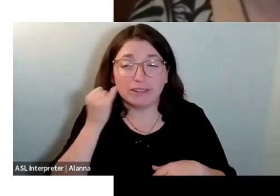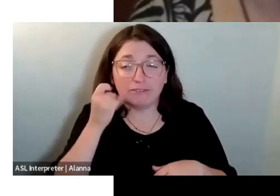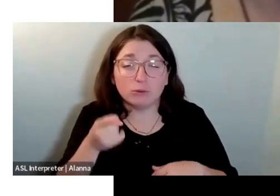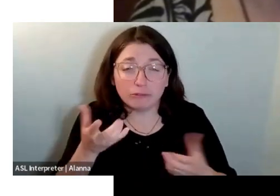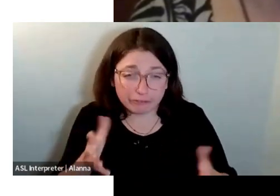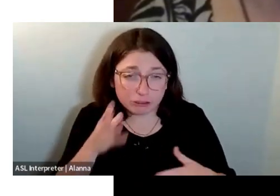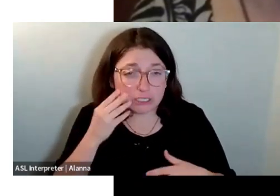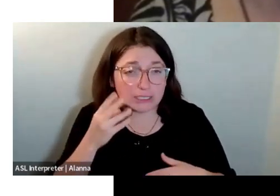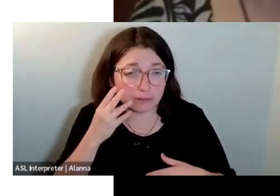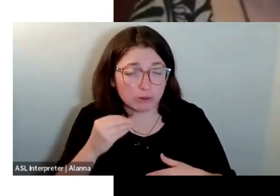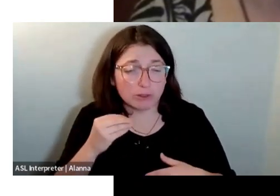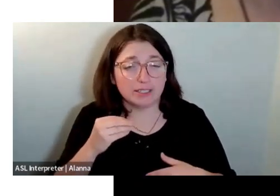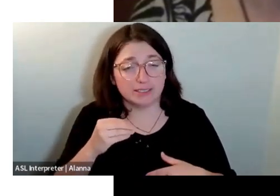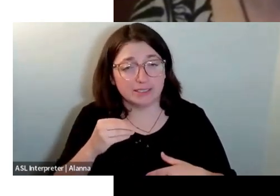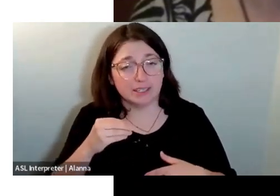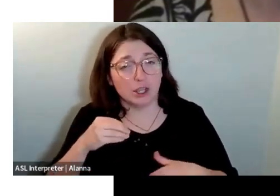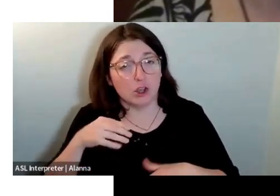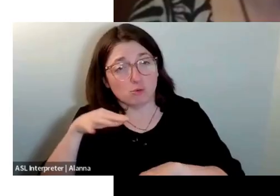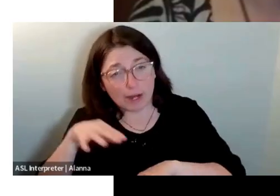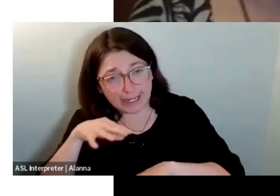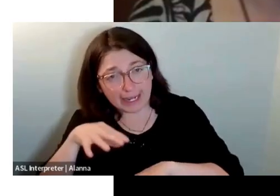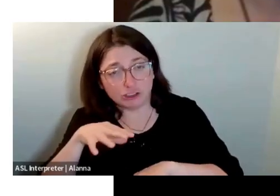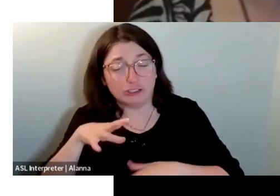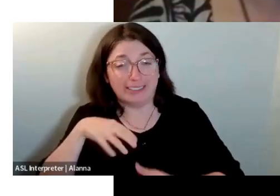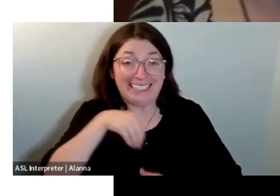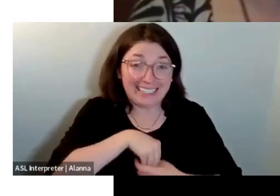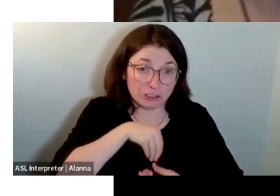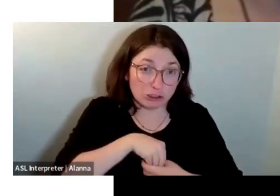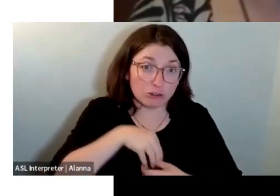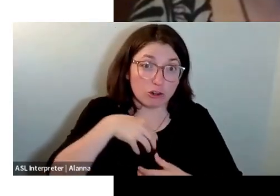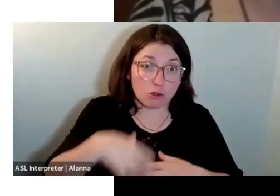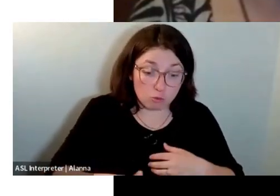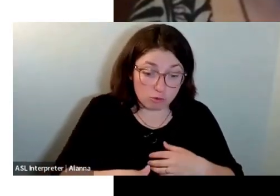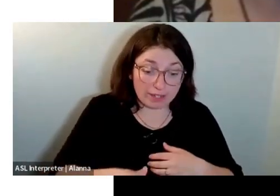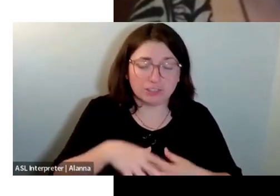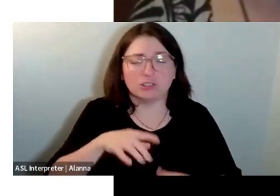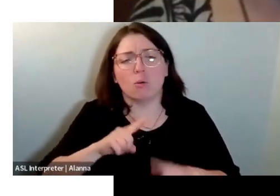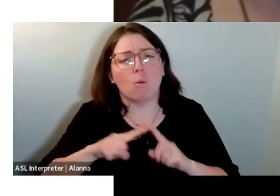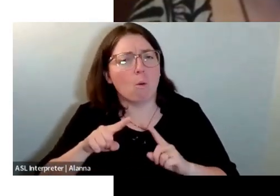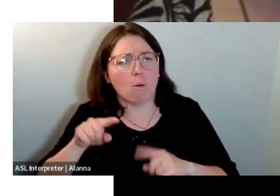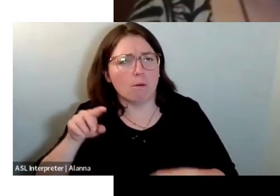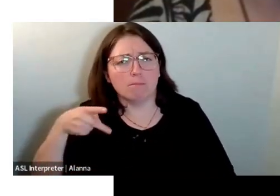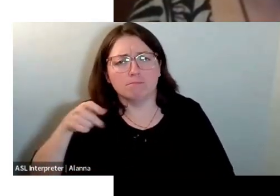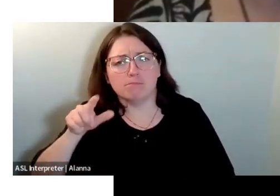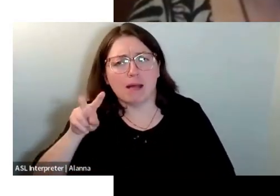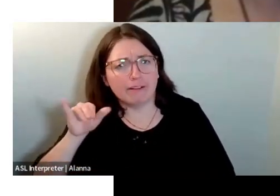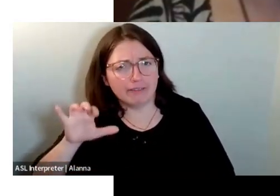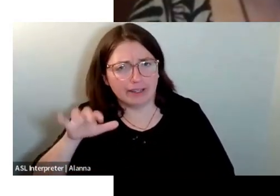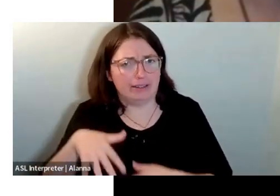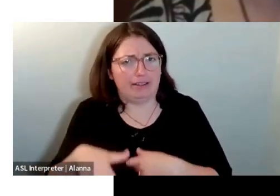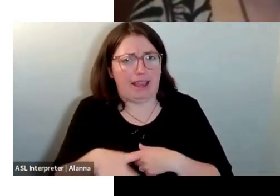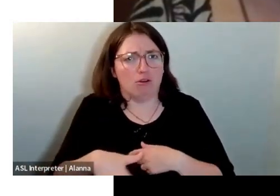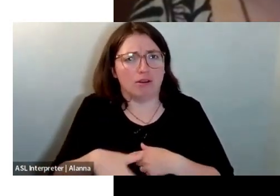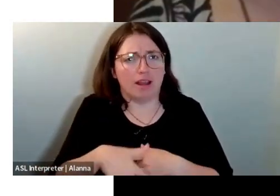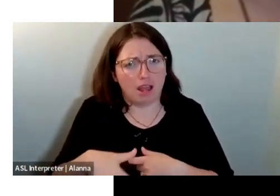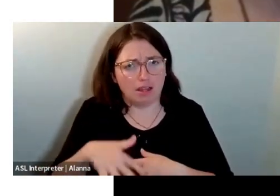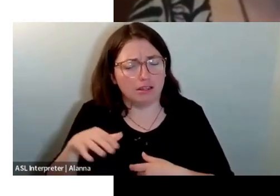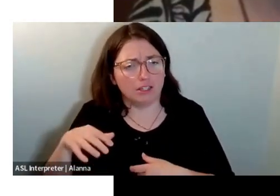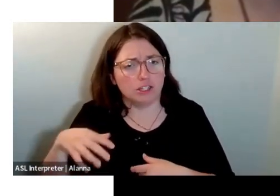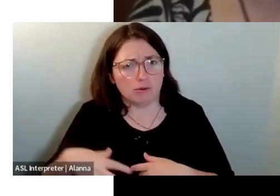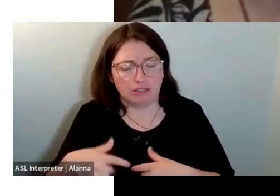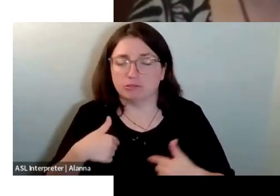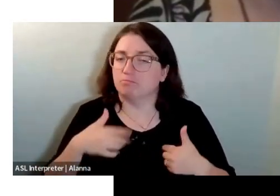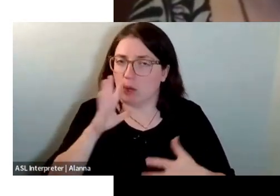internal radiation or external pelvic radiation. I would be cautious until I had a lot more evidence that it